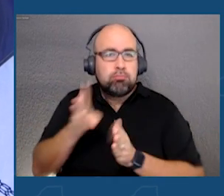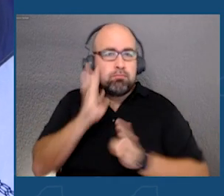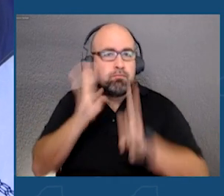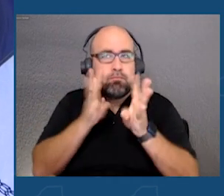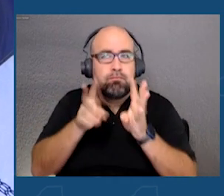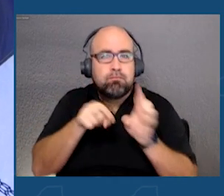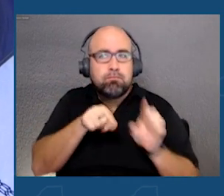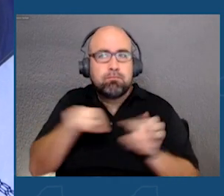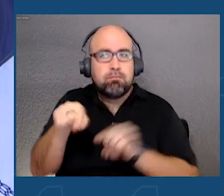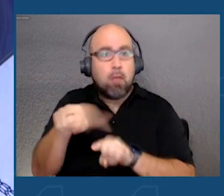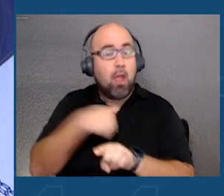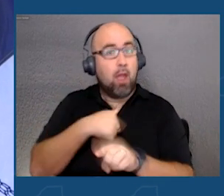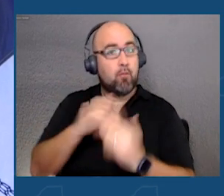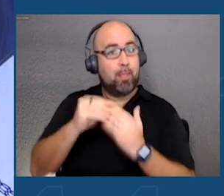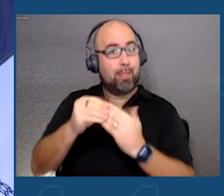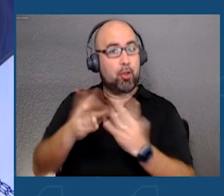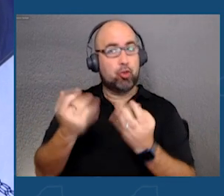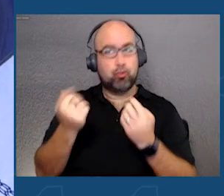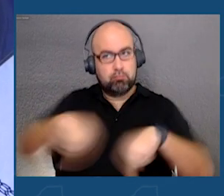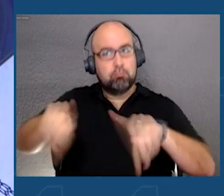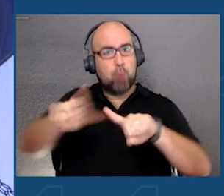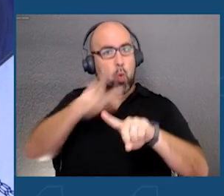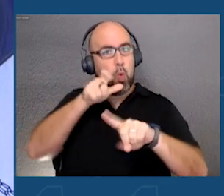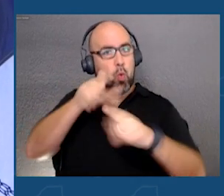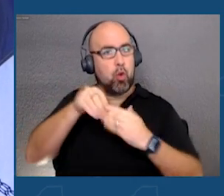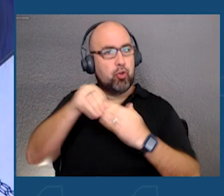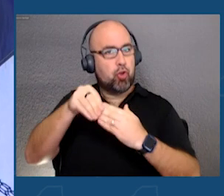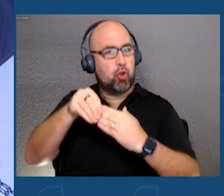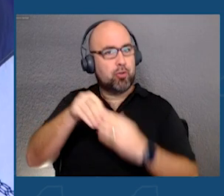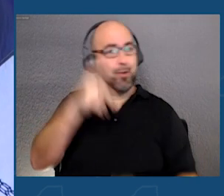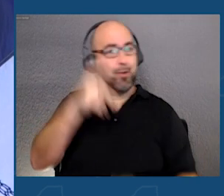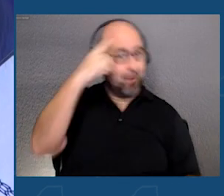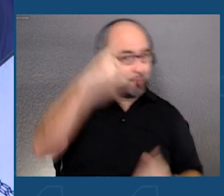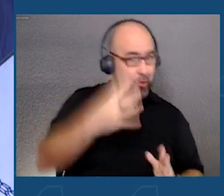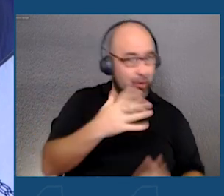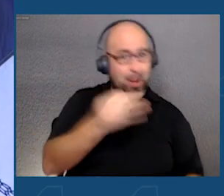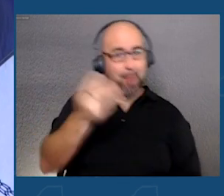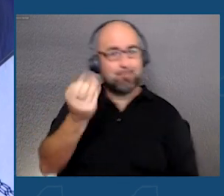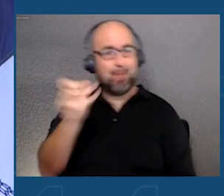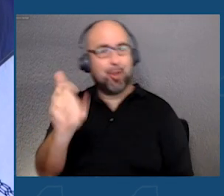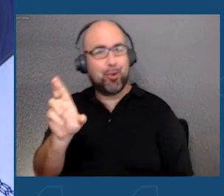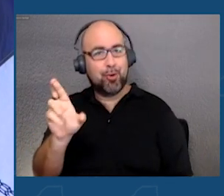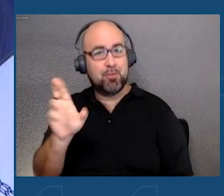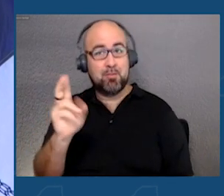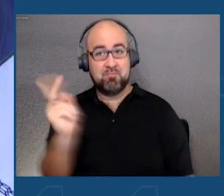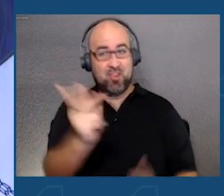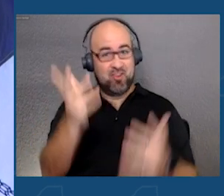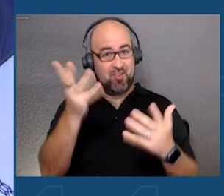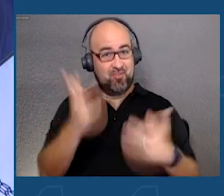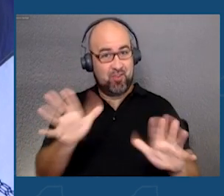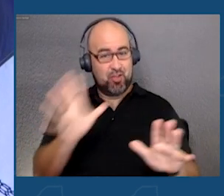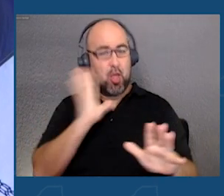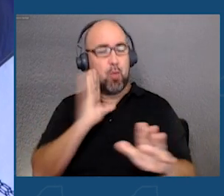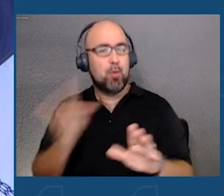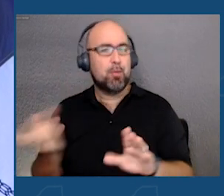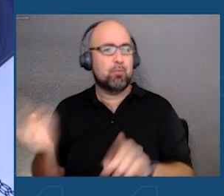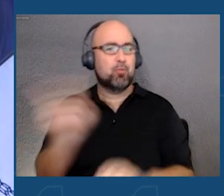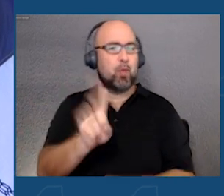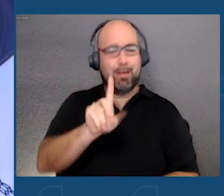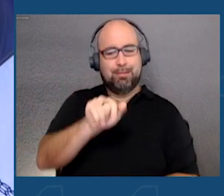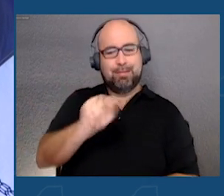in charge of making it work, our governor and our mayor. And then after they speak, they'll be joined by Dan and Rich on stage for a